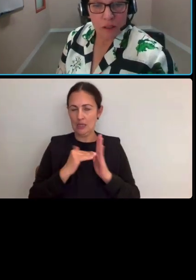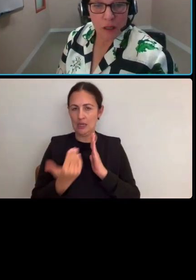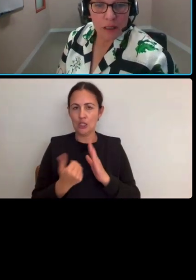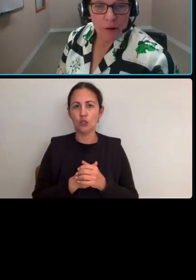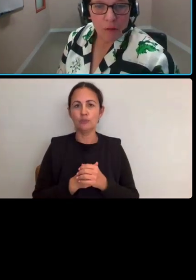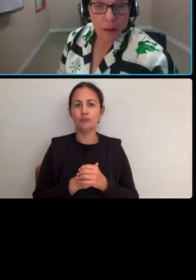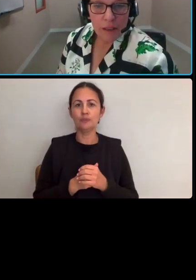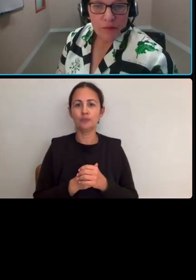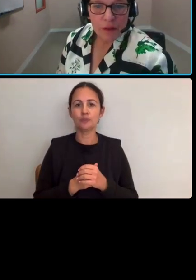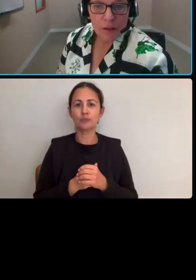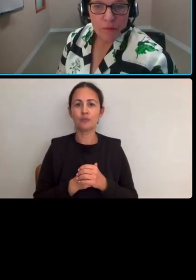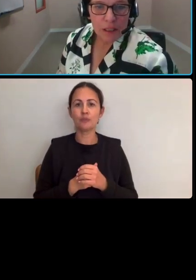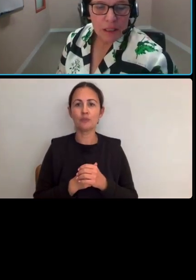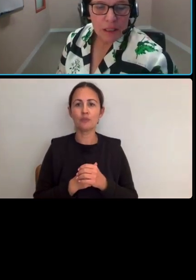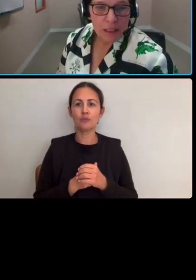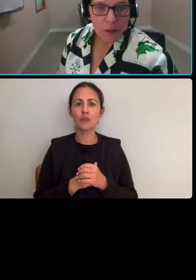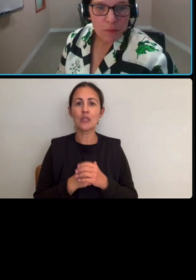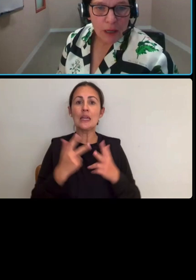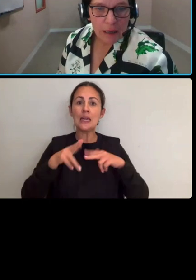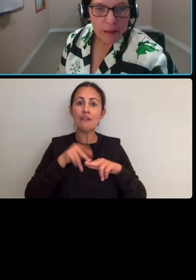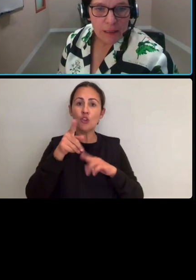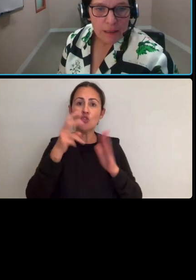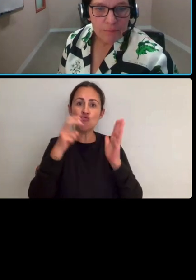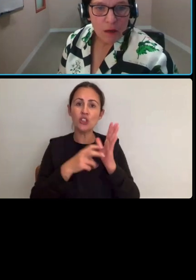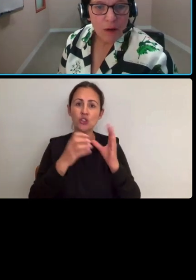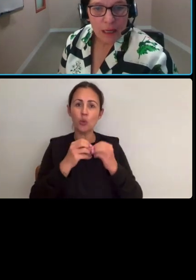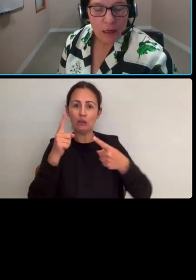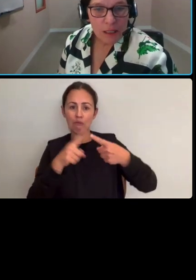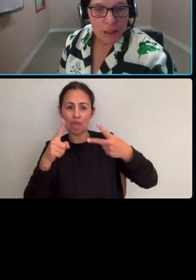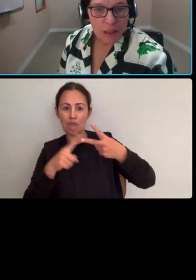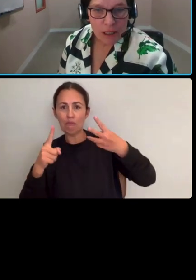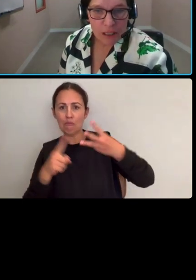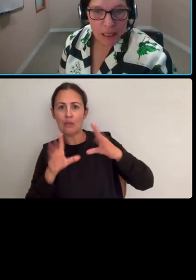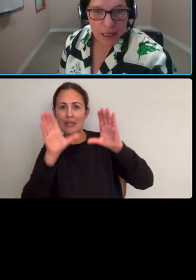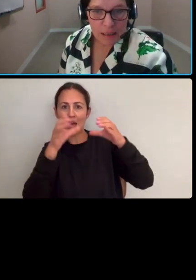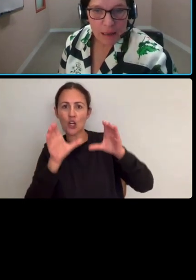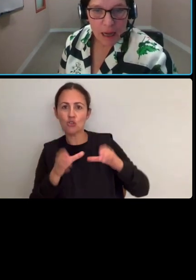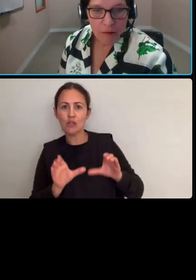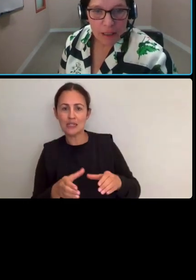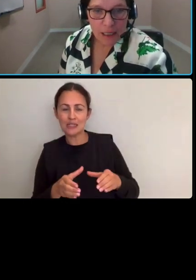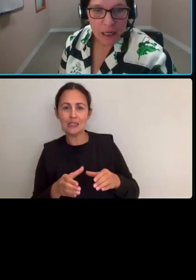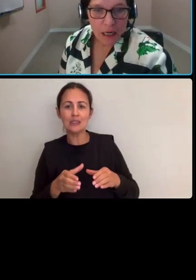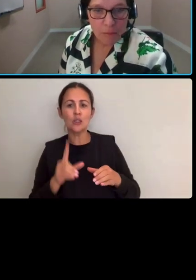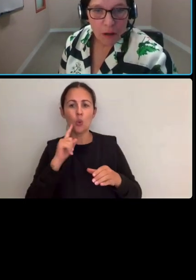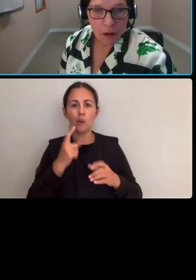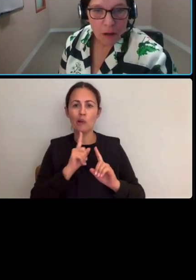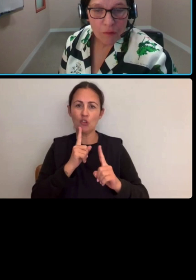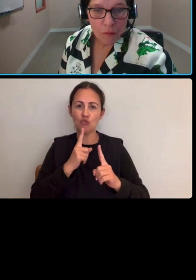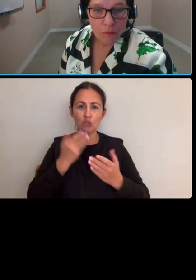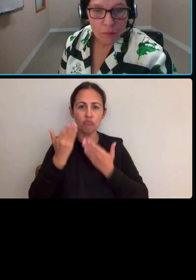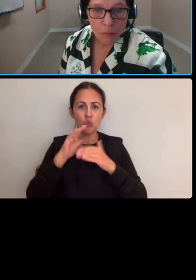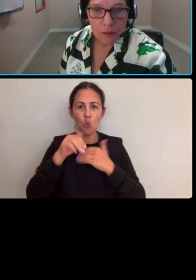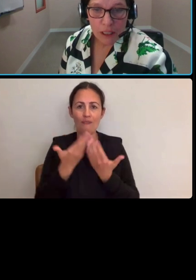It will consolidate requirements for those who register into multiple categories, recognise registration status, accreditation and